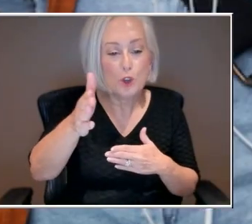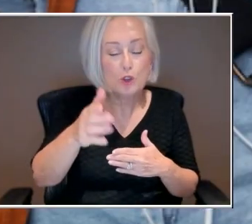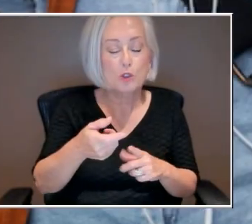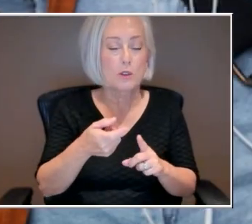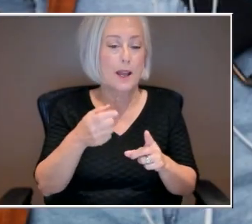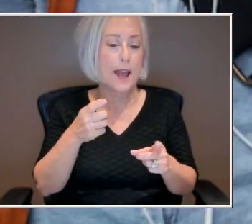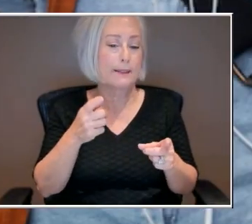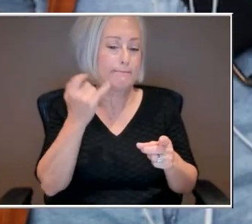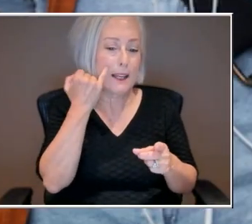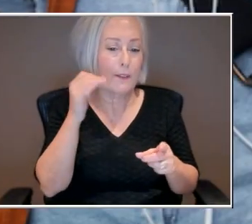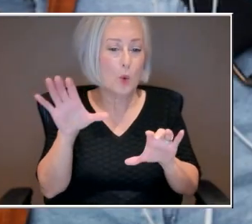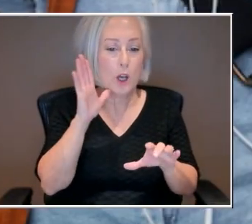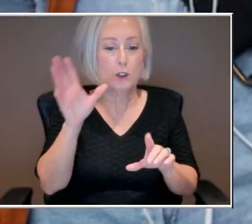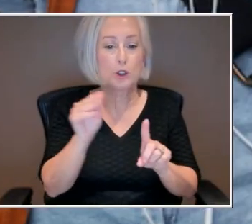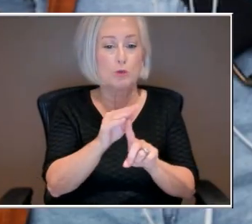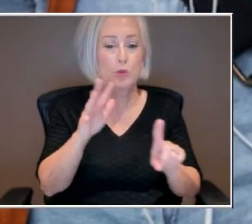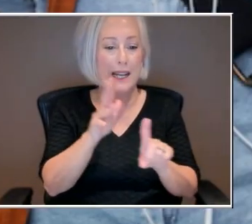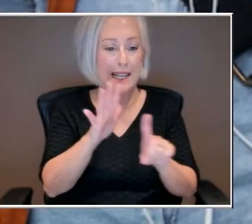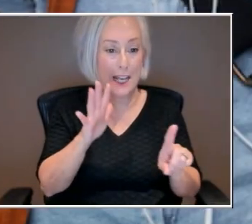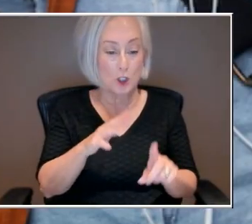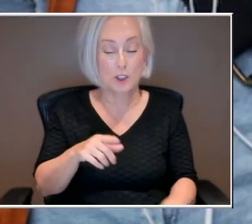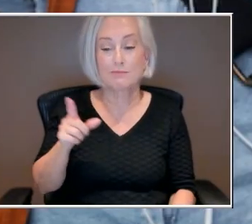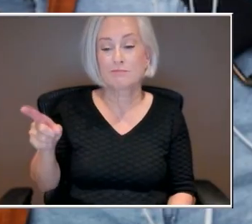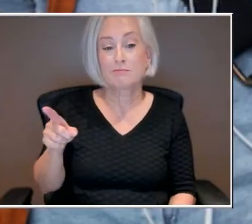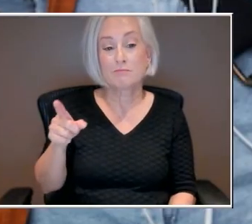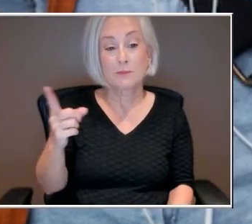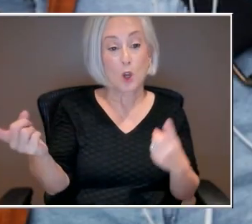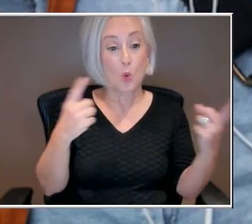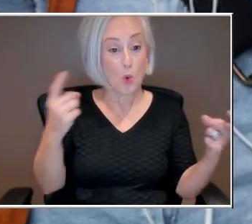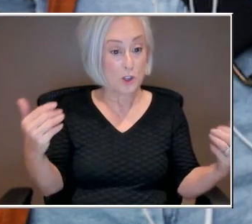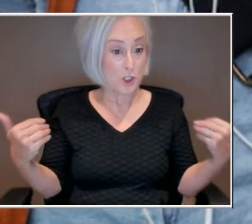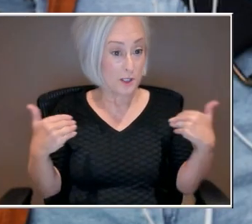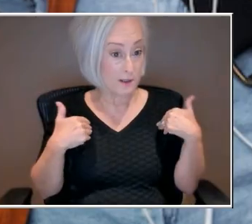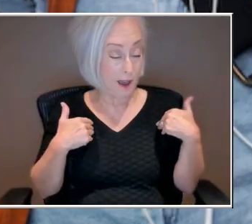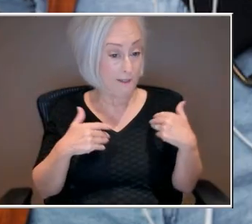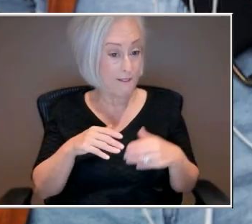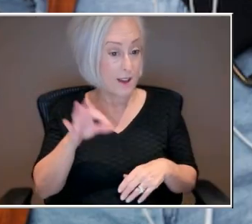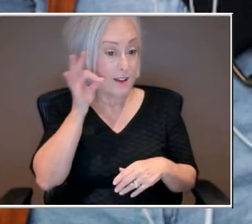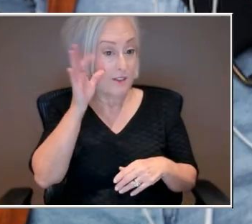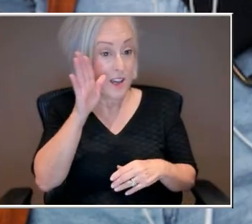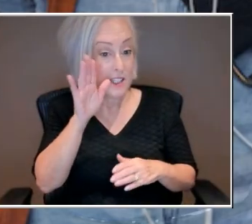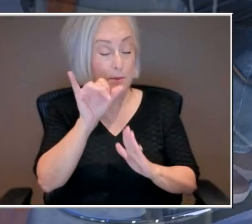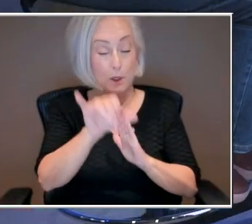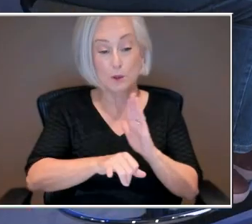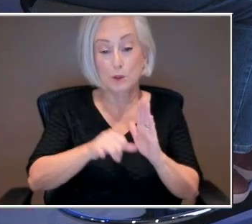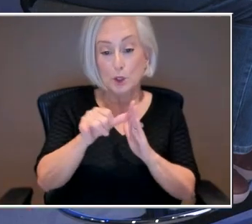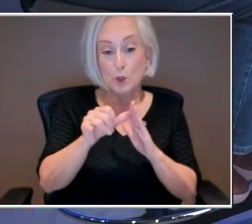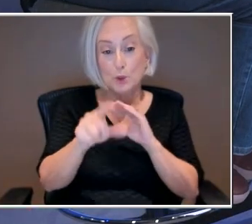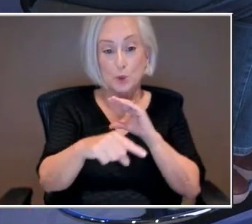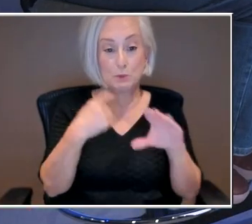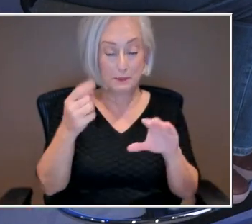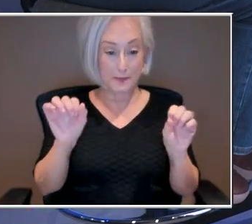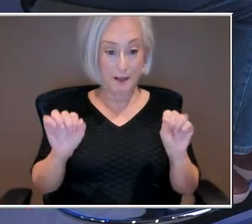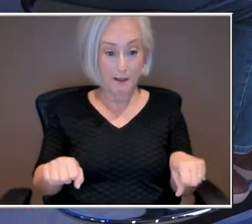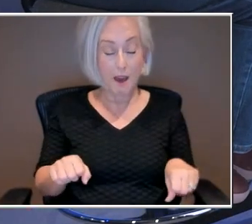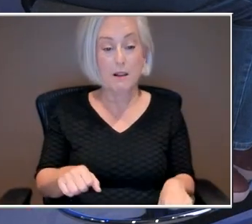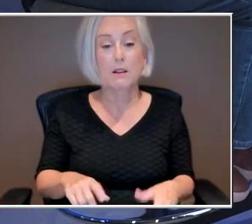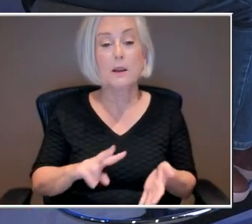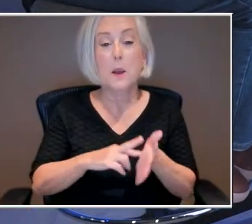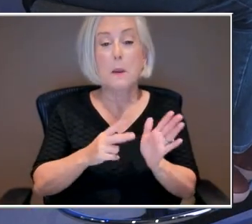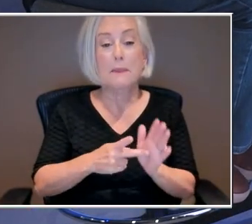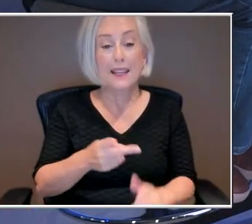YouTube or Facebook. You can email the Medical News Network. That information is there on your screen. So you two basically do everything